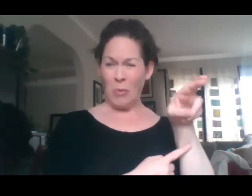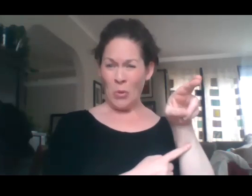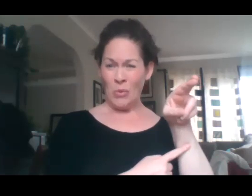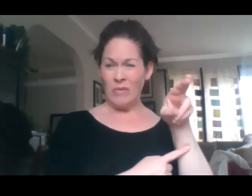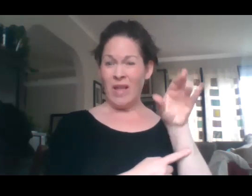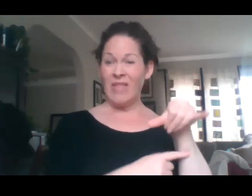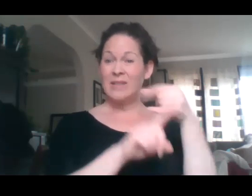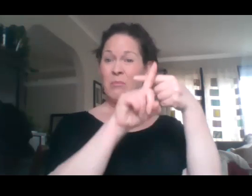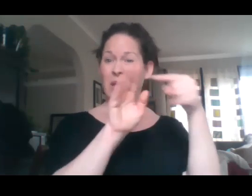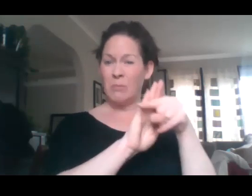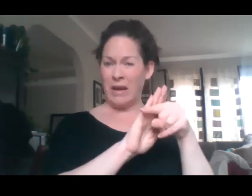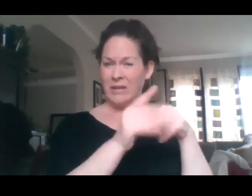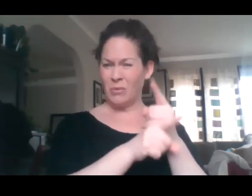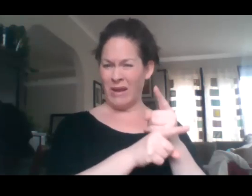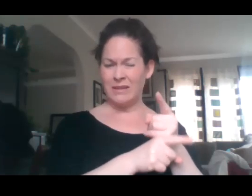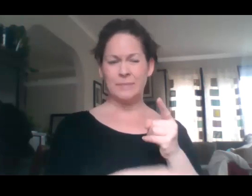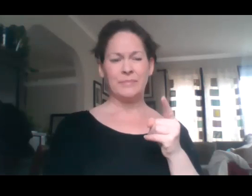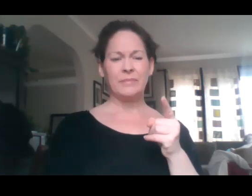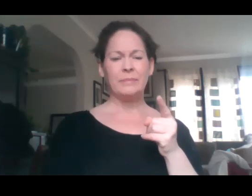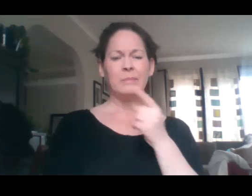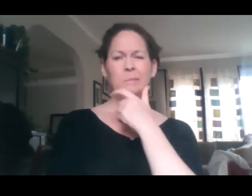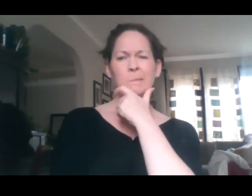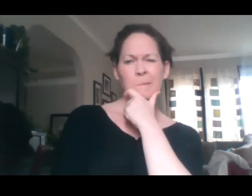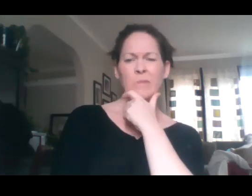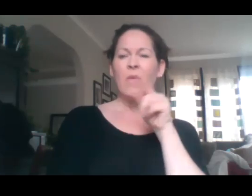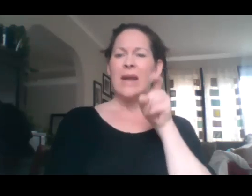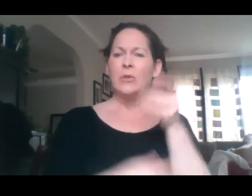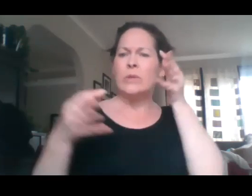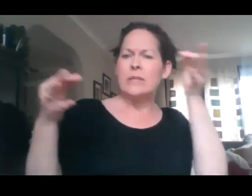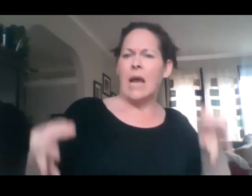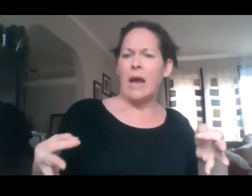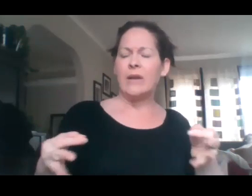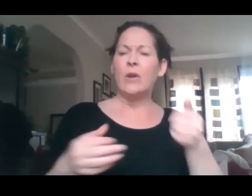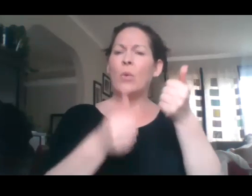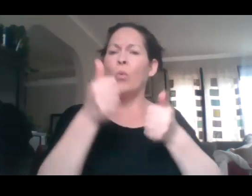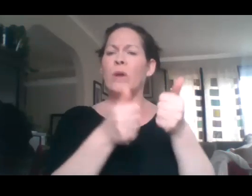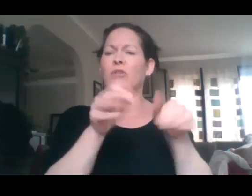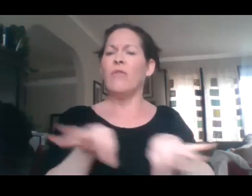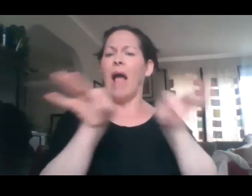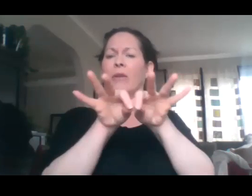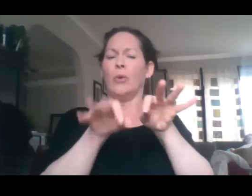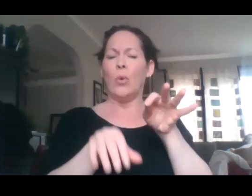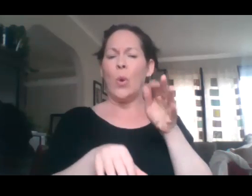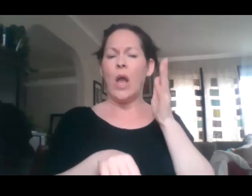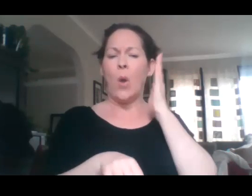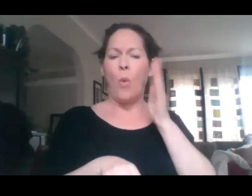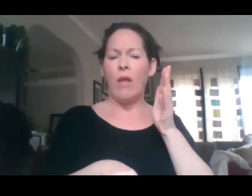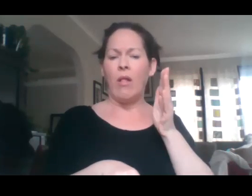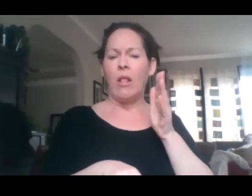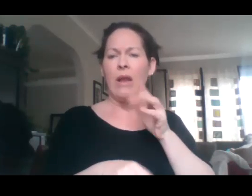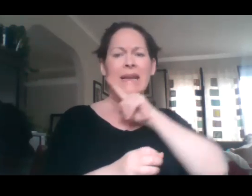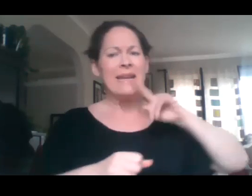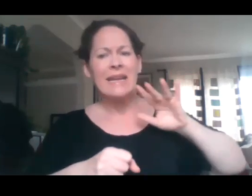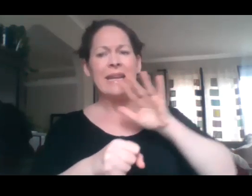values. And so I need to pick the values that are going to make sure that I